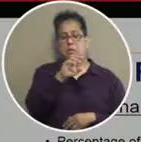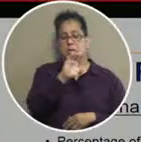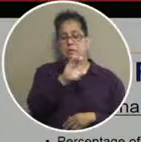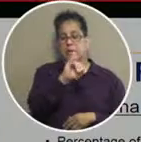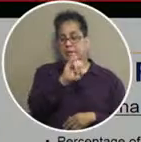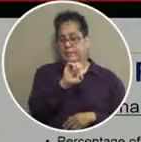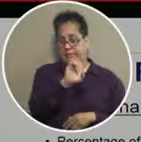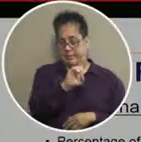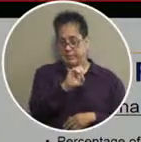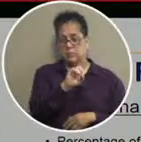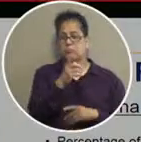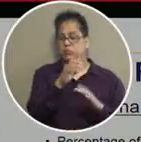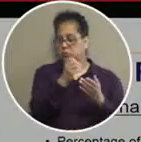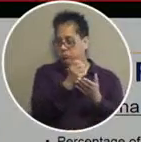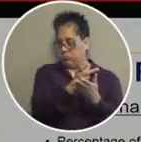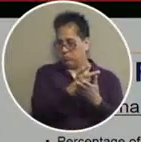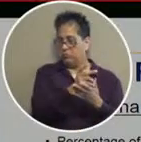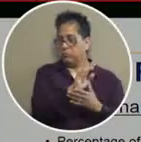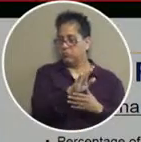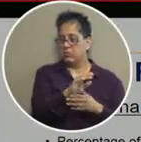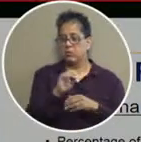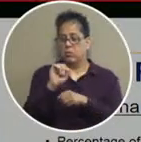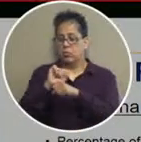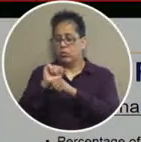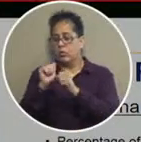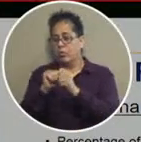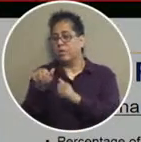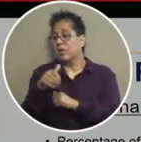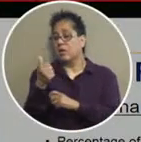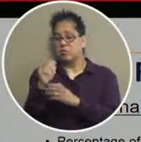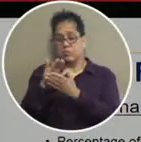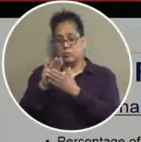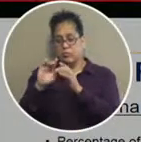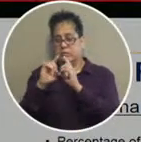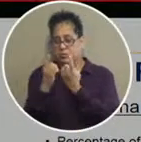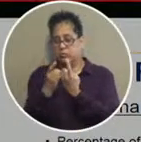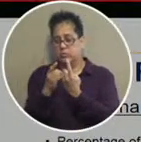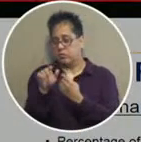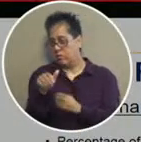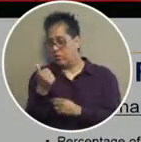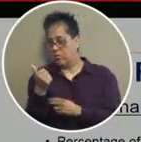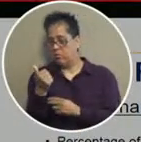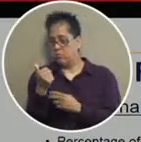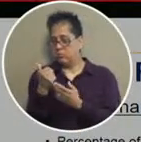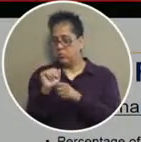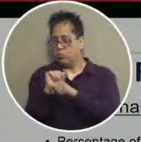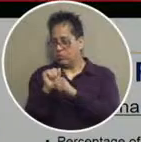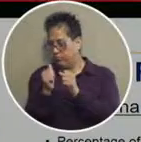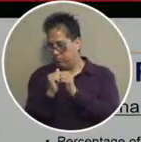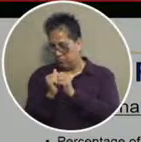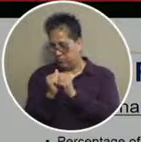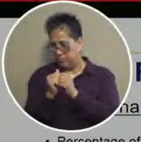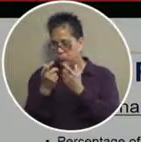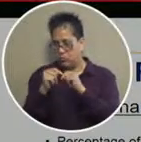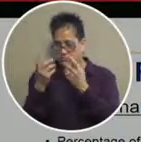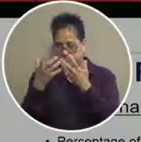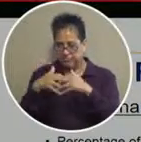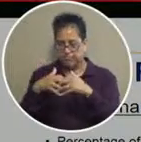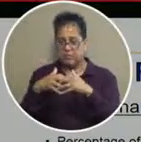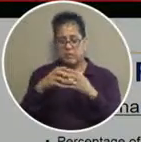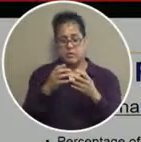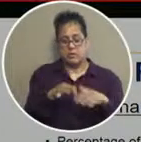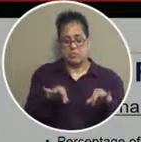CISD has also received approval, and we're working with a number of other ISDs and a number of other schools And I think it's important that we